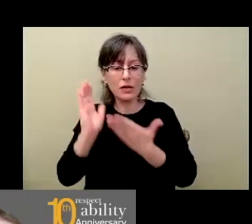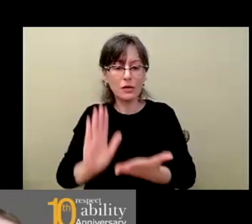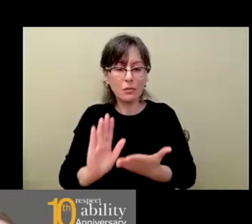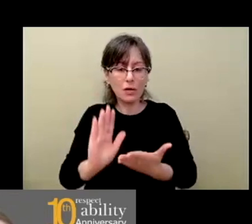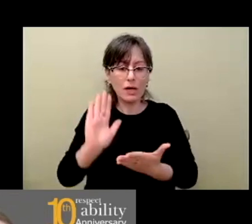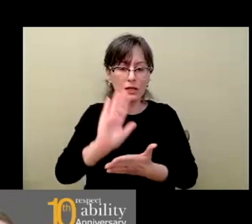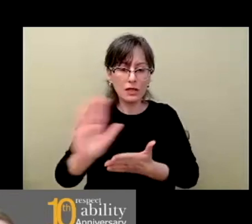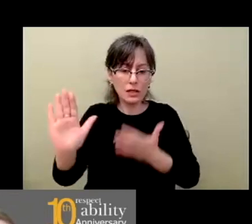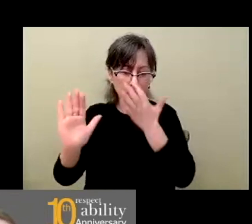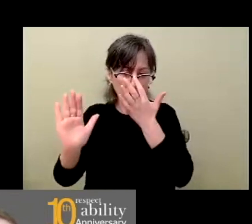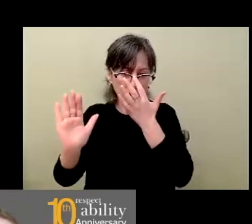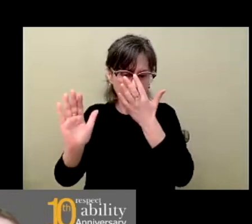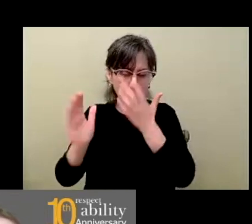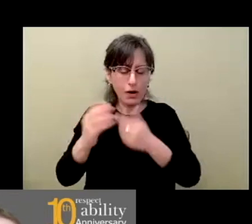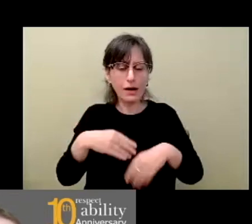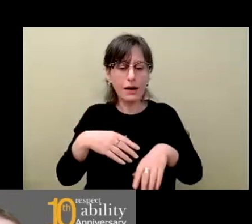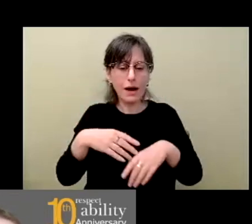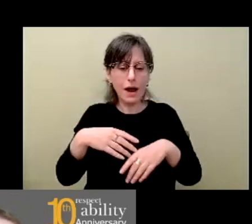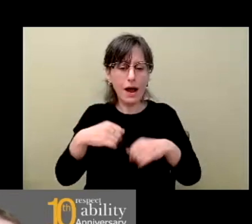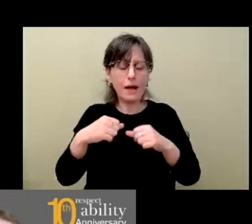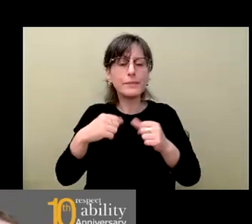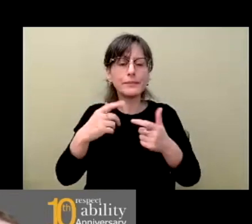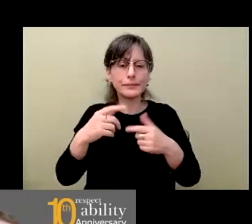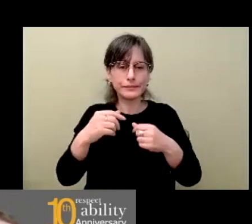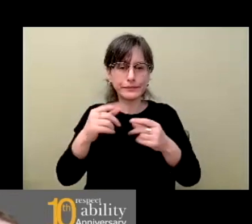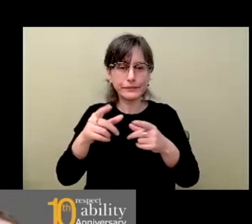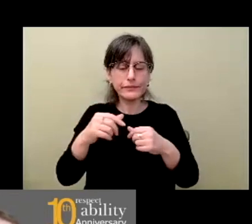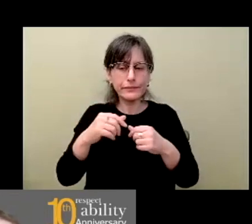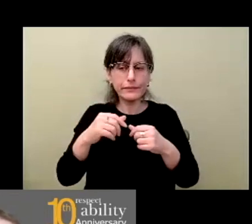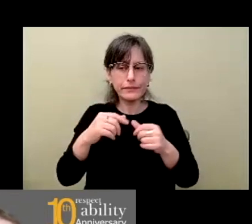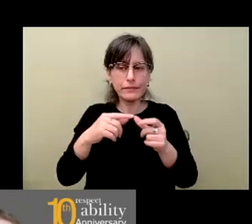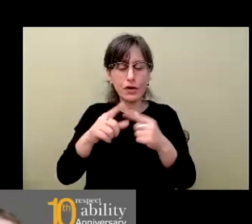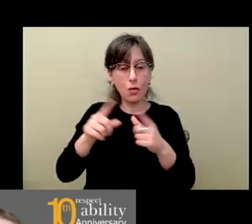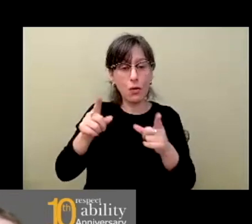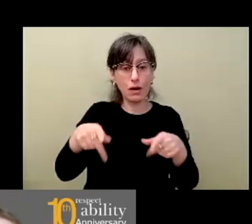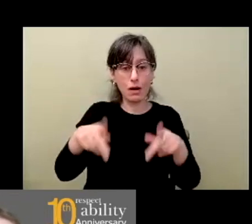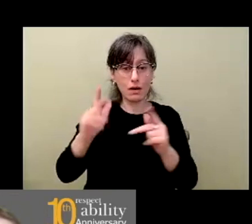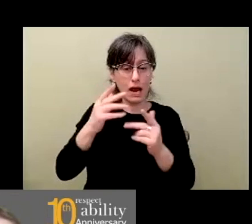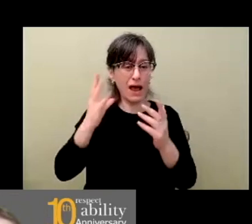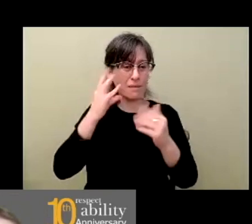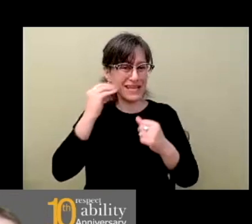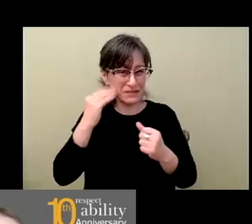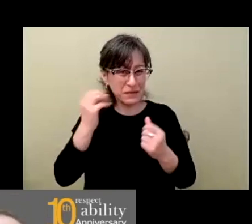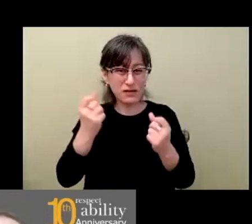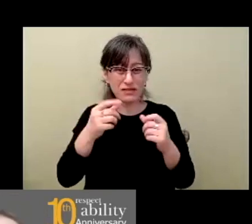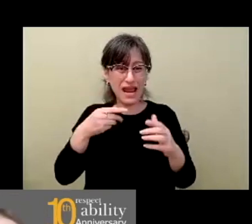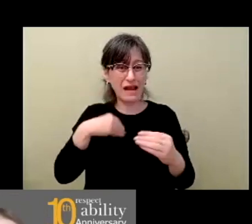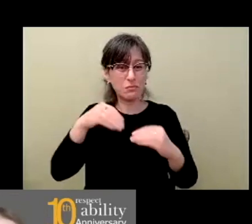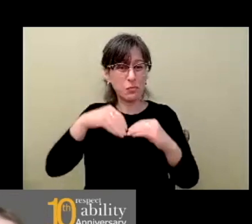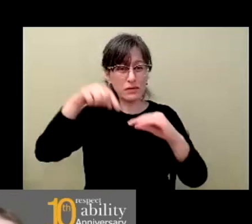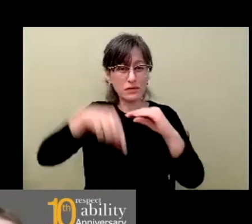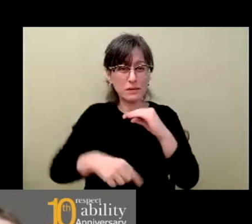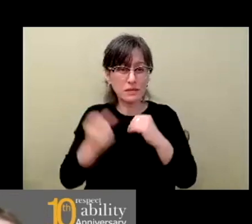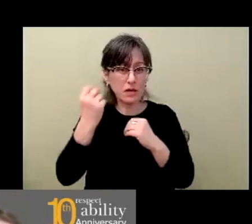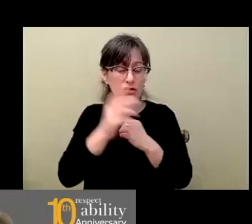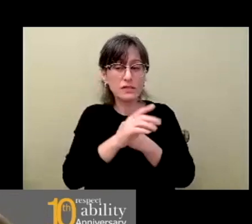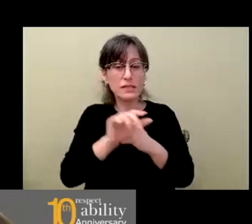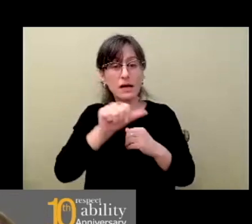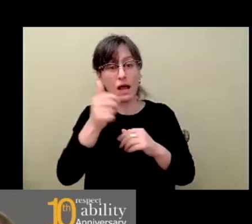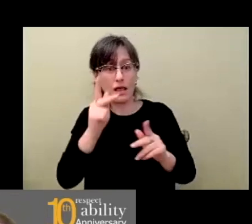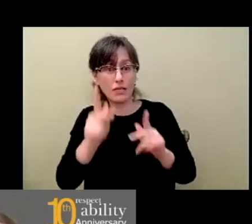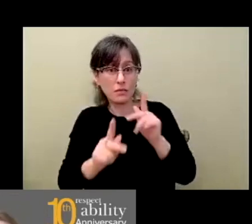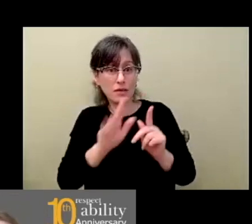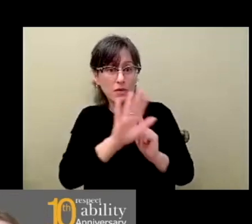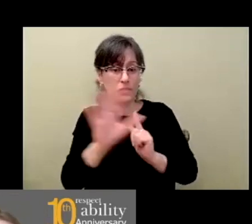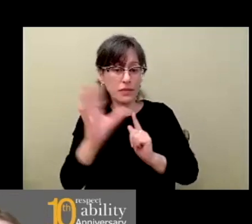as, for example, a blind person, but you also have a better understanding of the experiences of other people who are blind, because of course